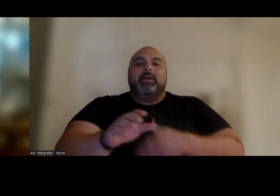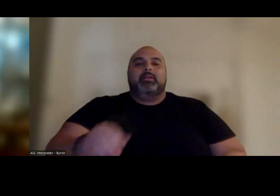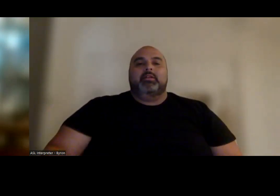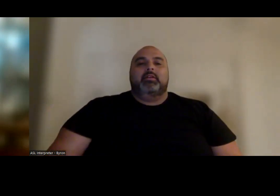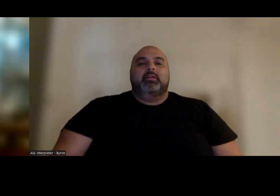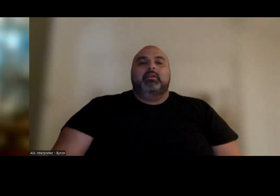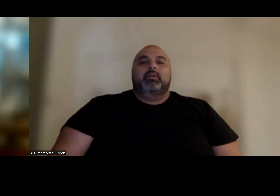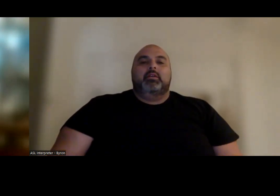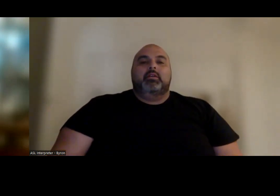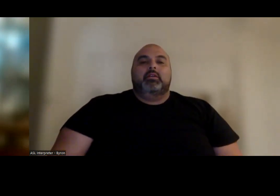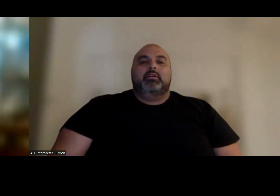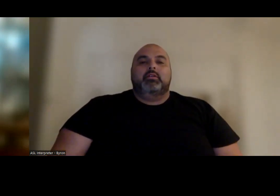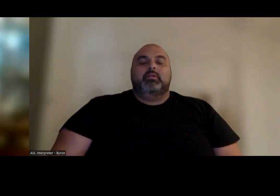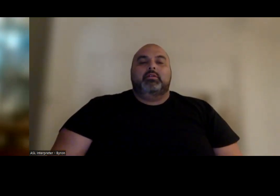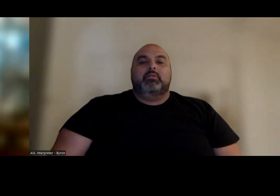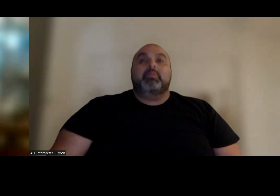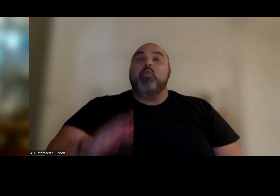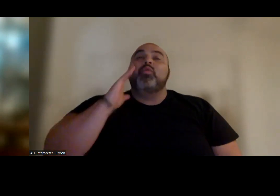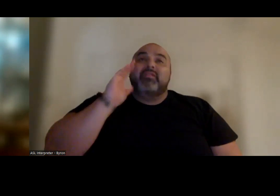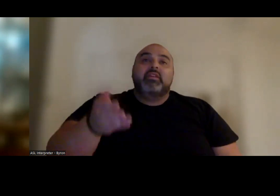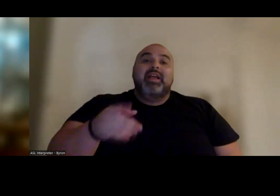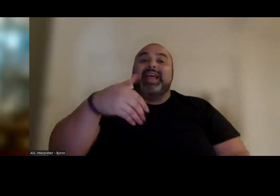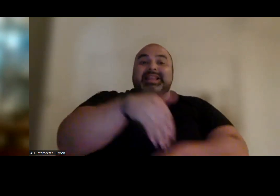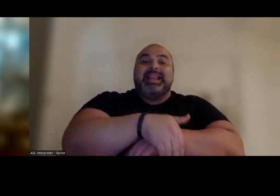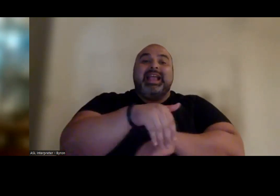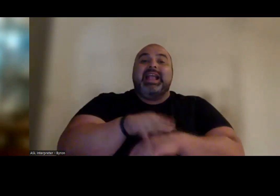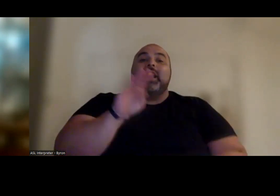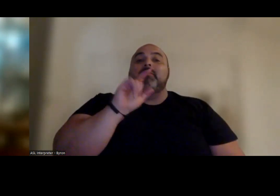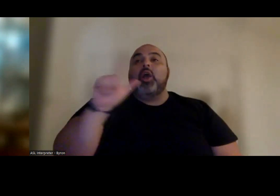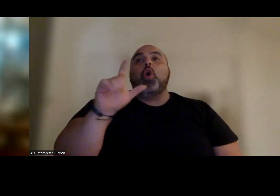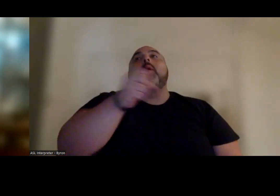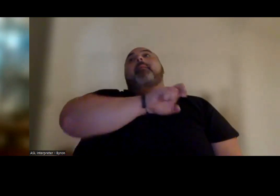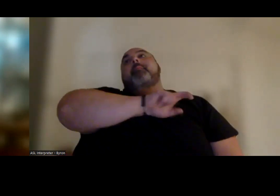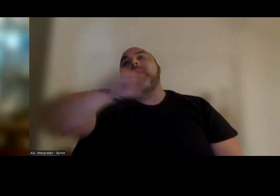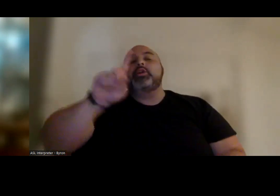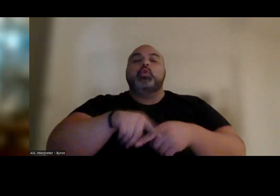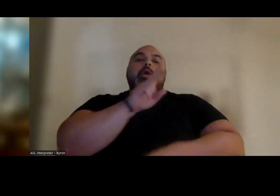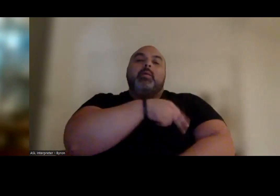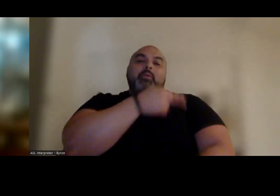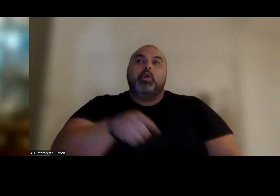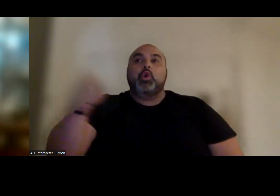Controspect, I would have done that. That night, Bill was readmitted to the hospital as systems were shutting down.